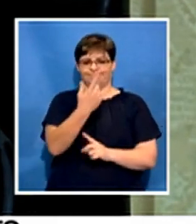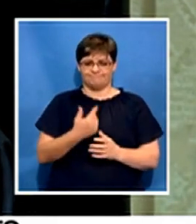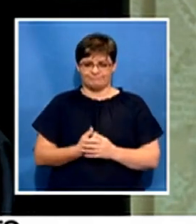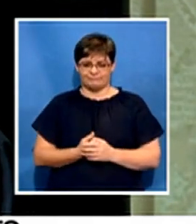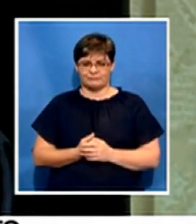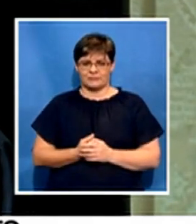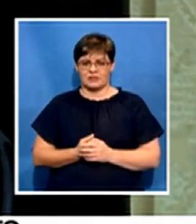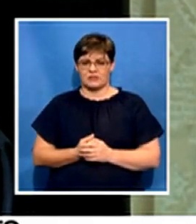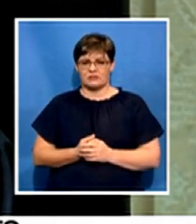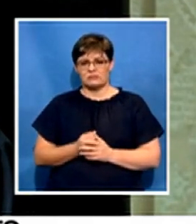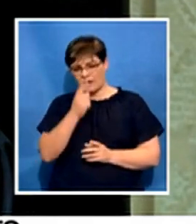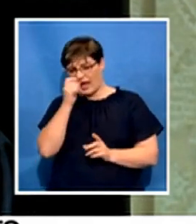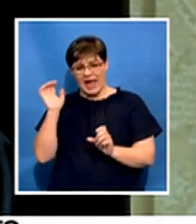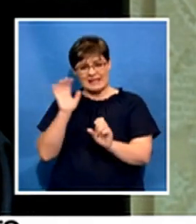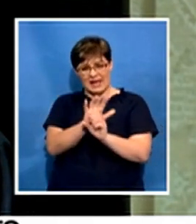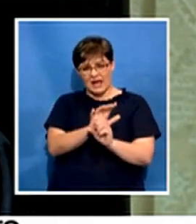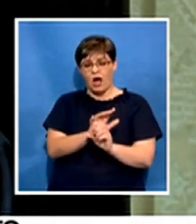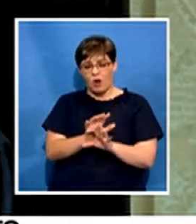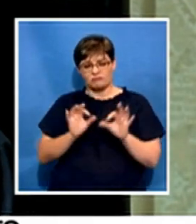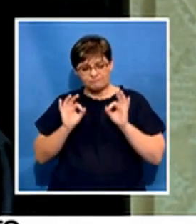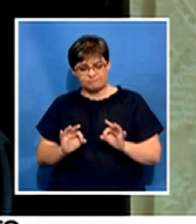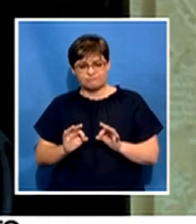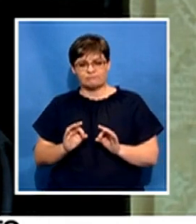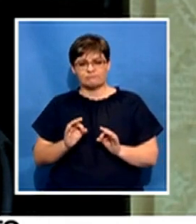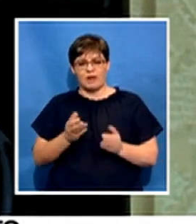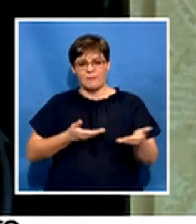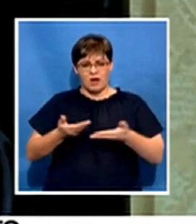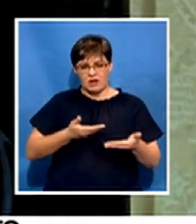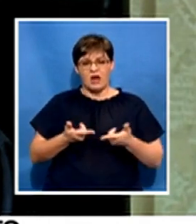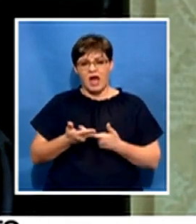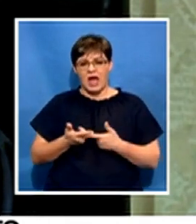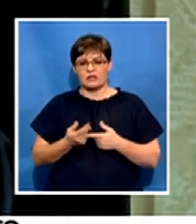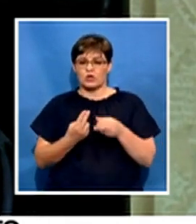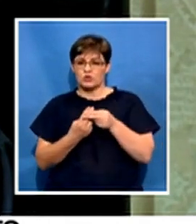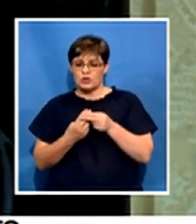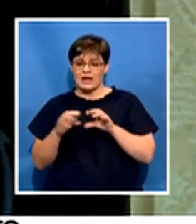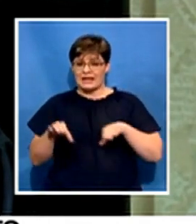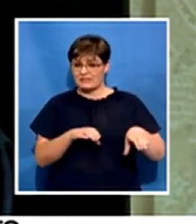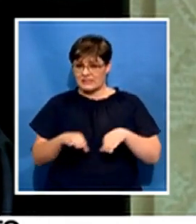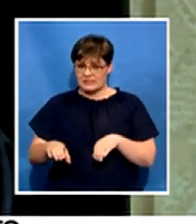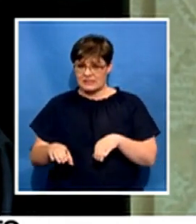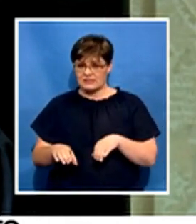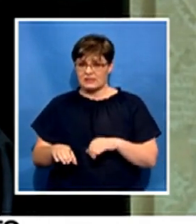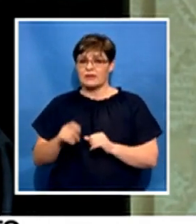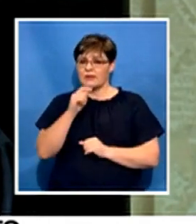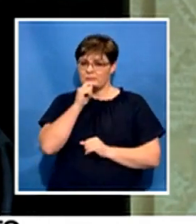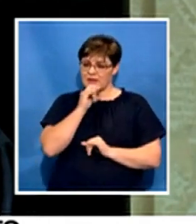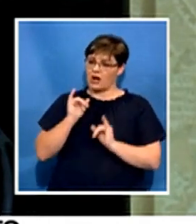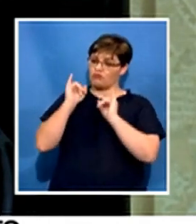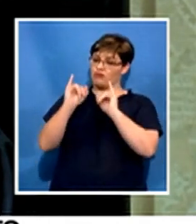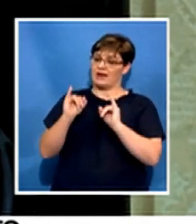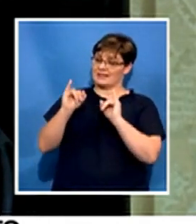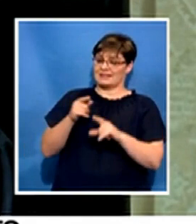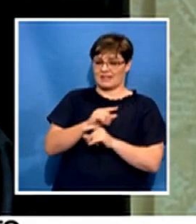bargaining and suppression of trade union activity as a way of using a crisis to break the spine of the trade